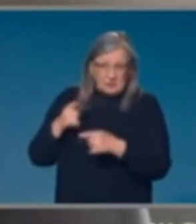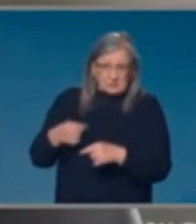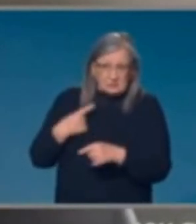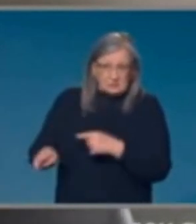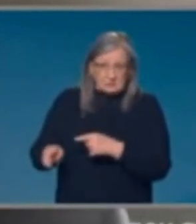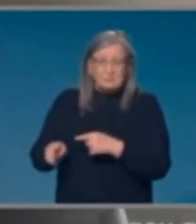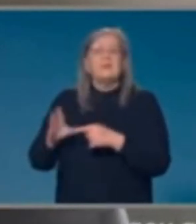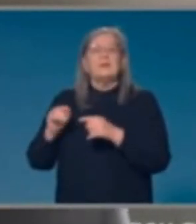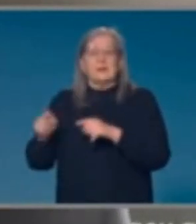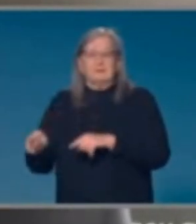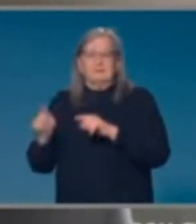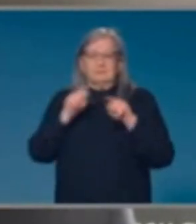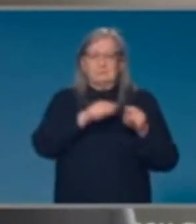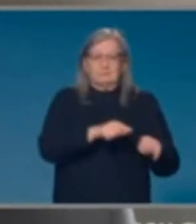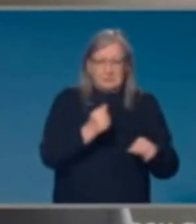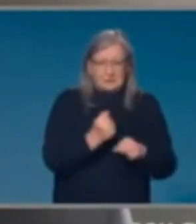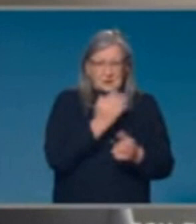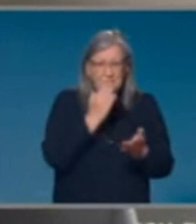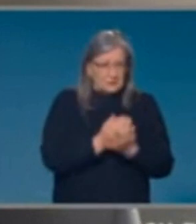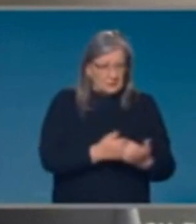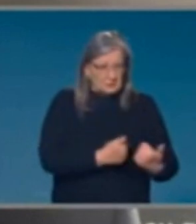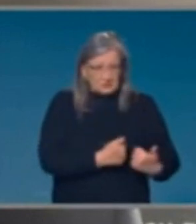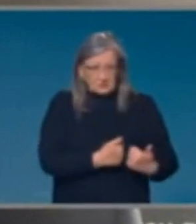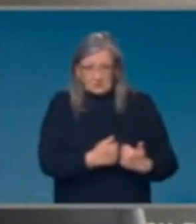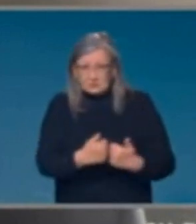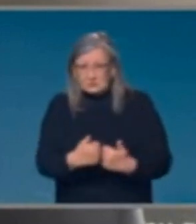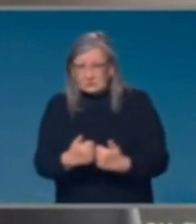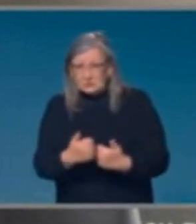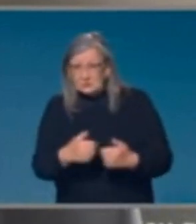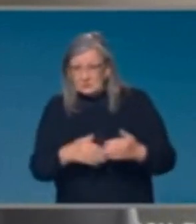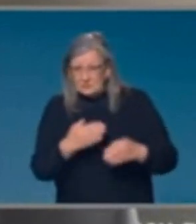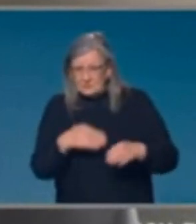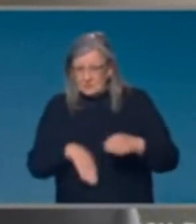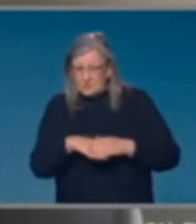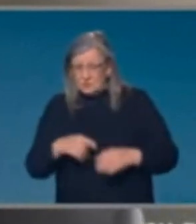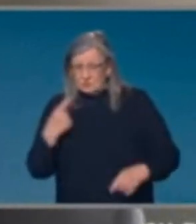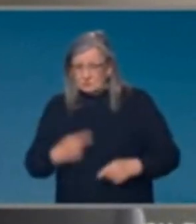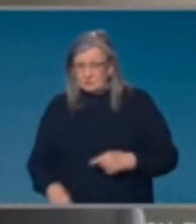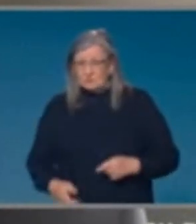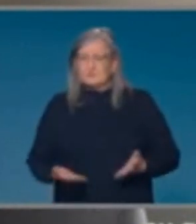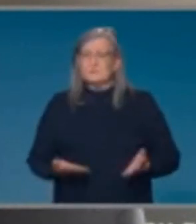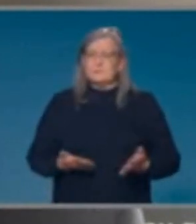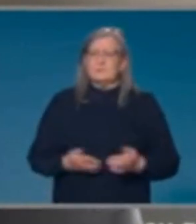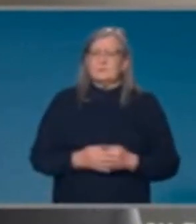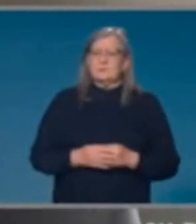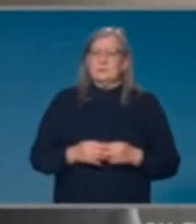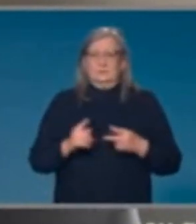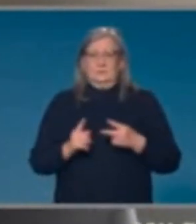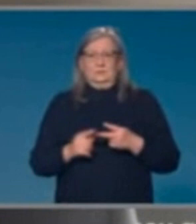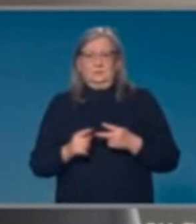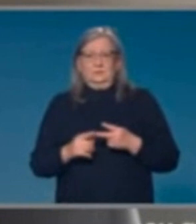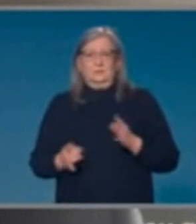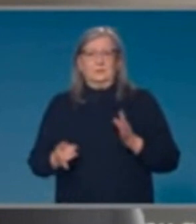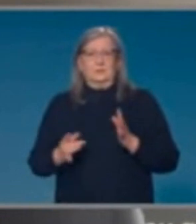to ensure that it's fully registered. And so that is another important part. We have one,